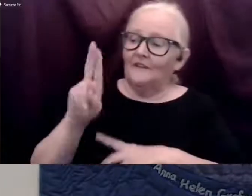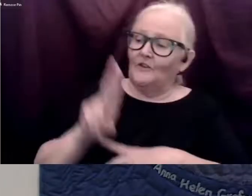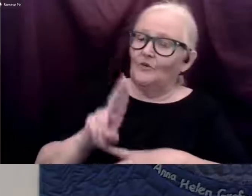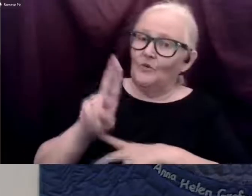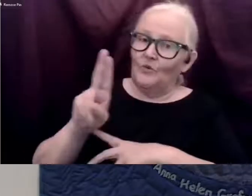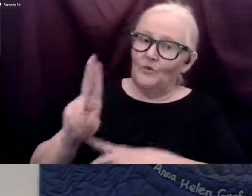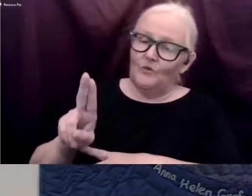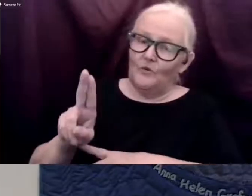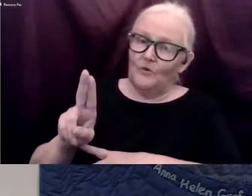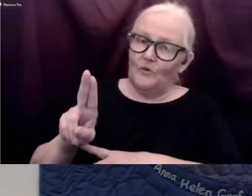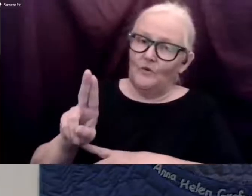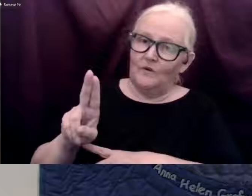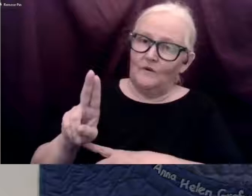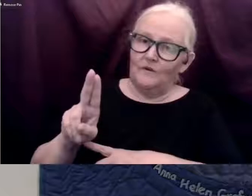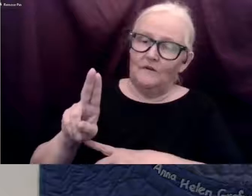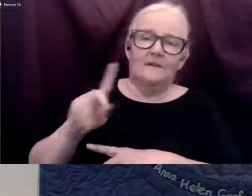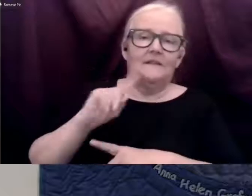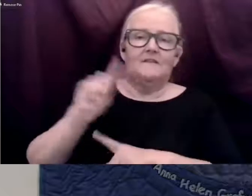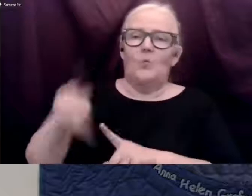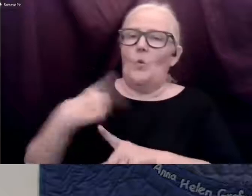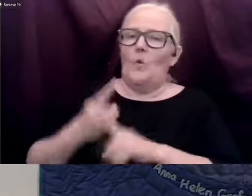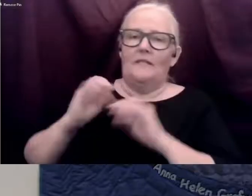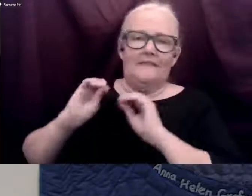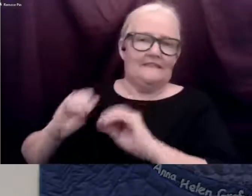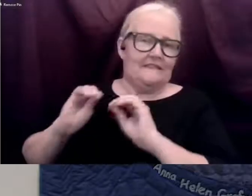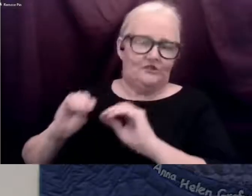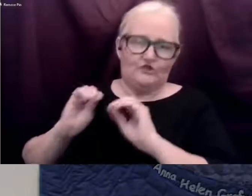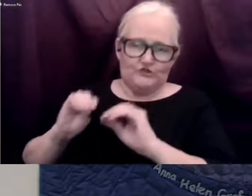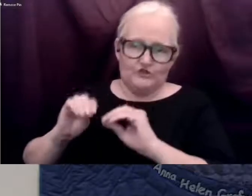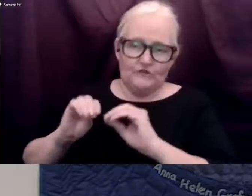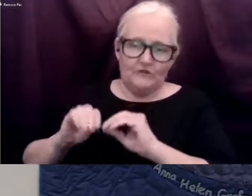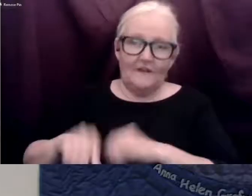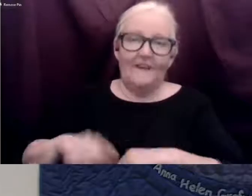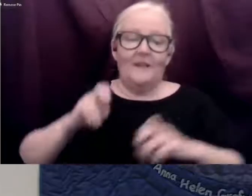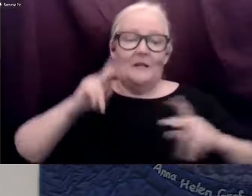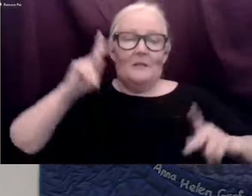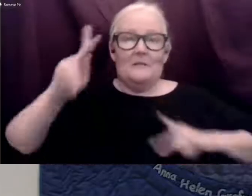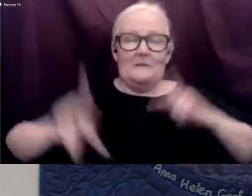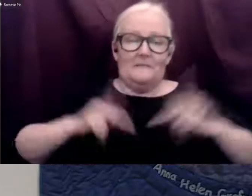teach. The congregation is the curriculum.